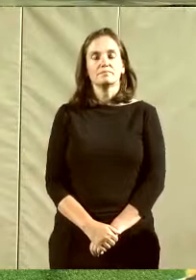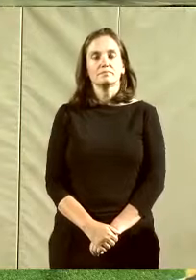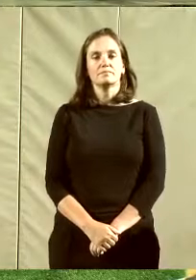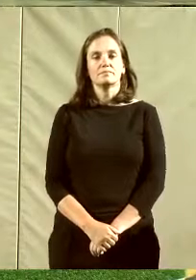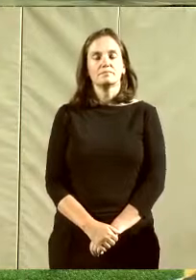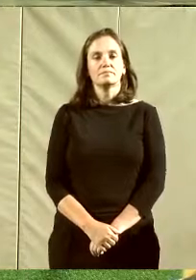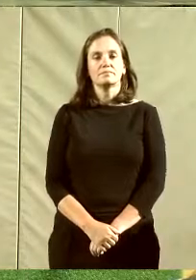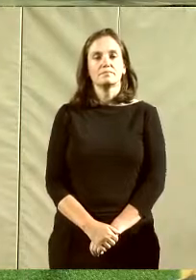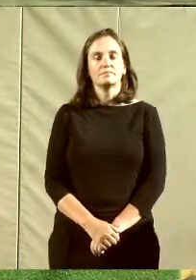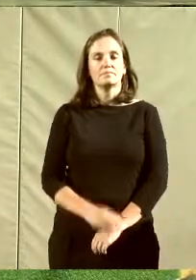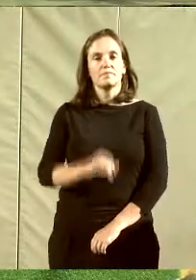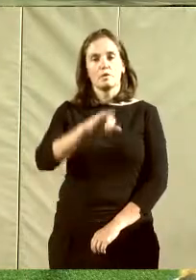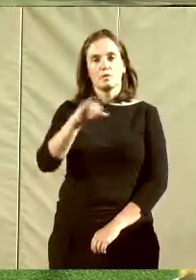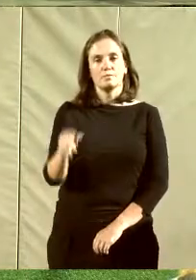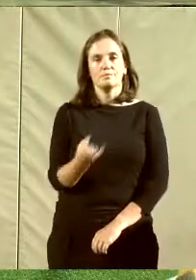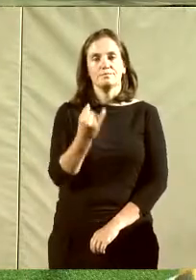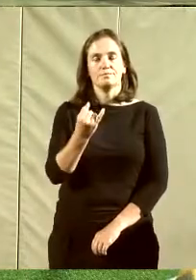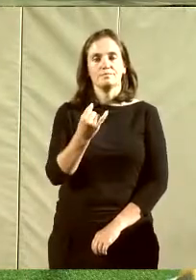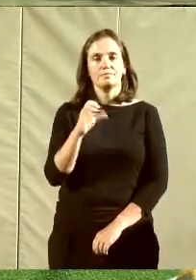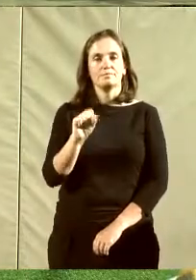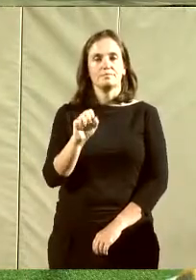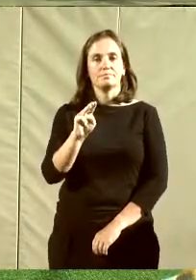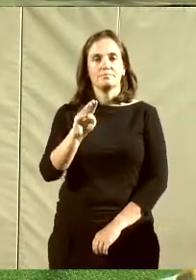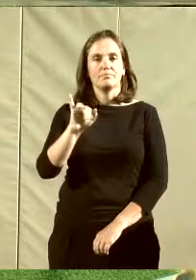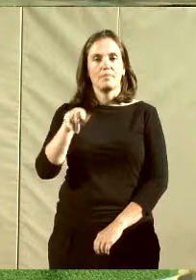Joshua Ethan Smith.